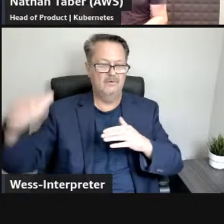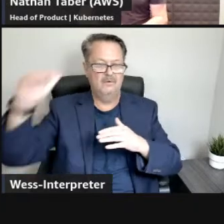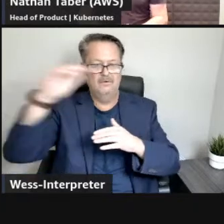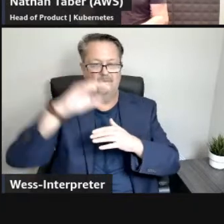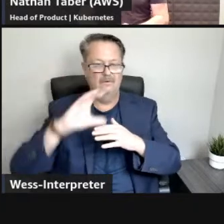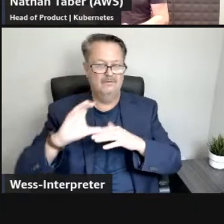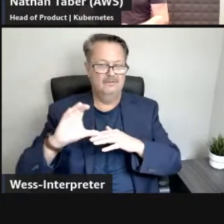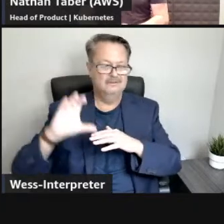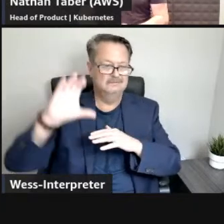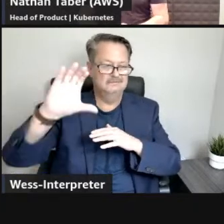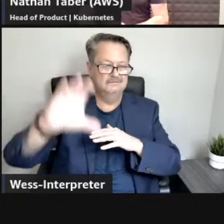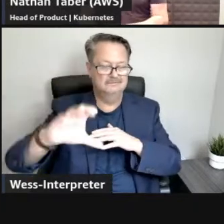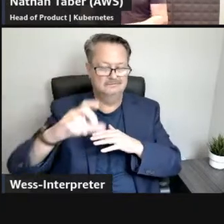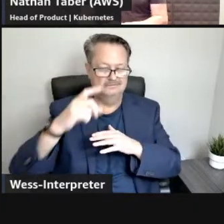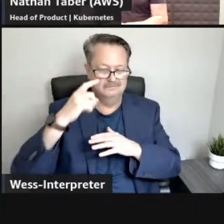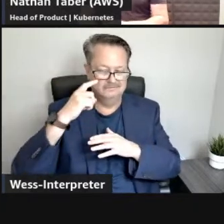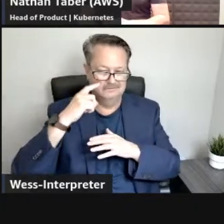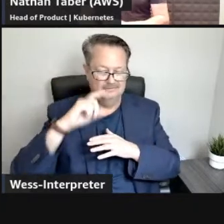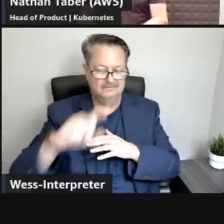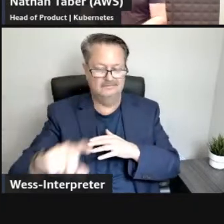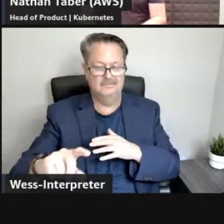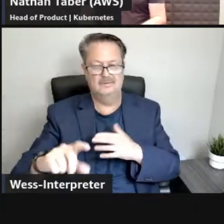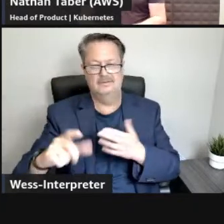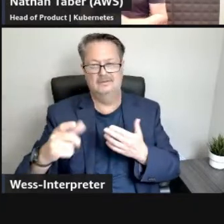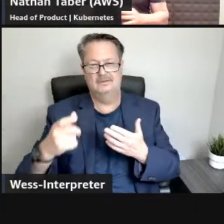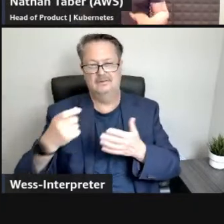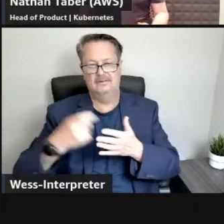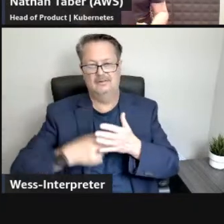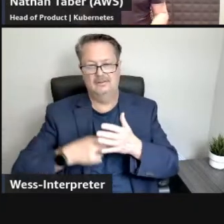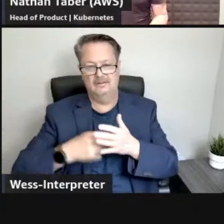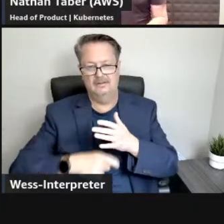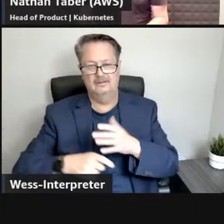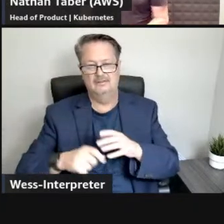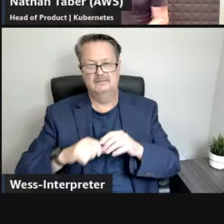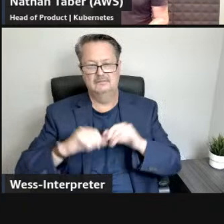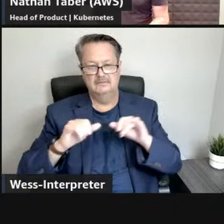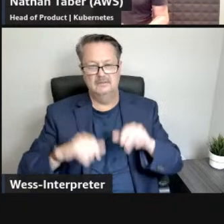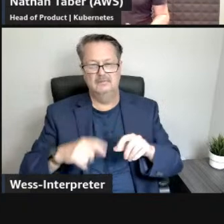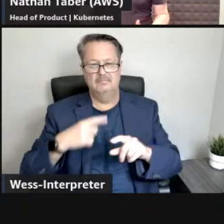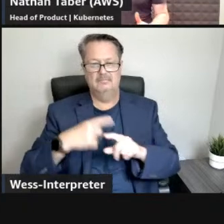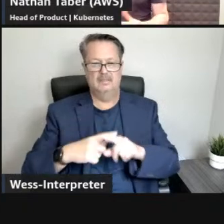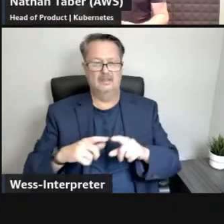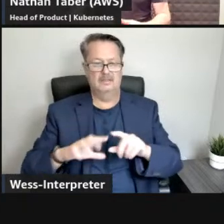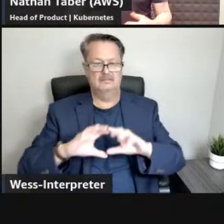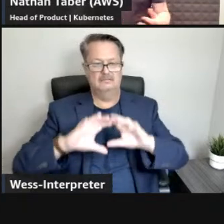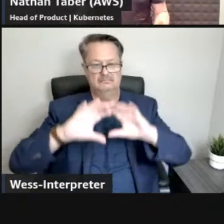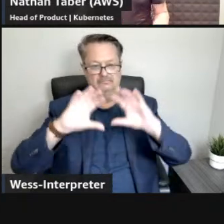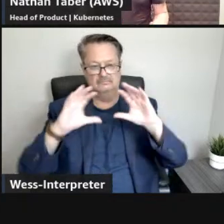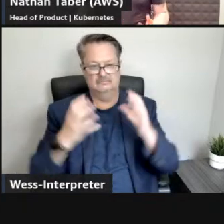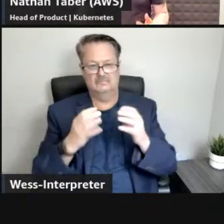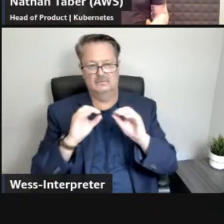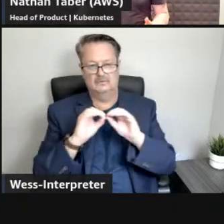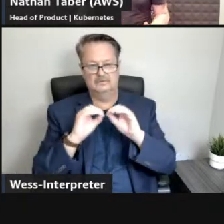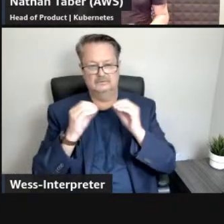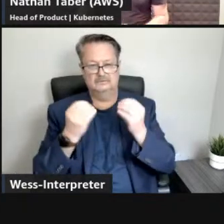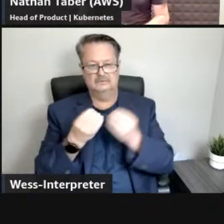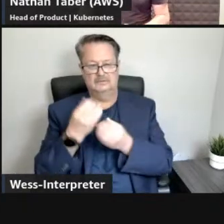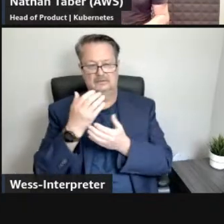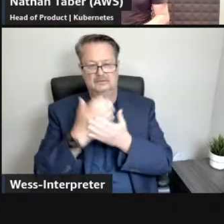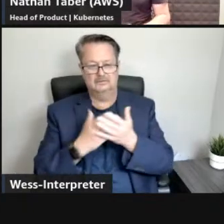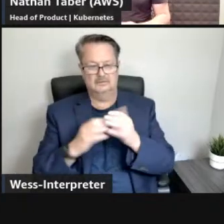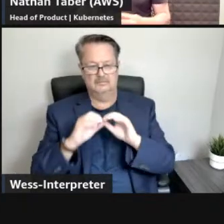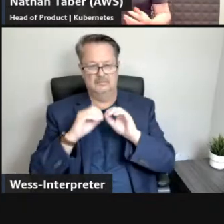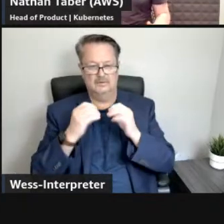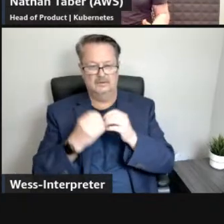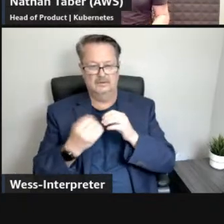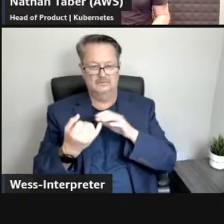moving to Kubernetes. Also enabling entire organizations. So some organizations are incredibly siloed